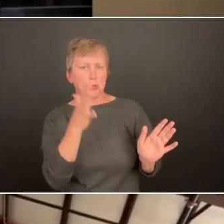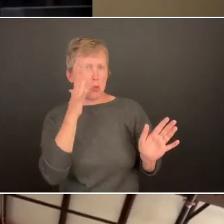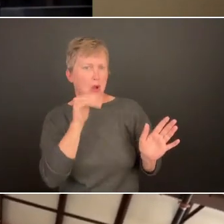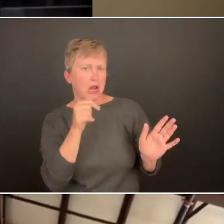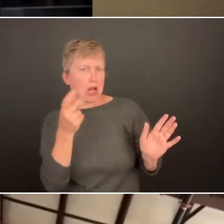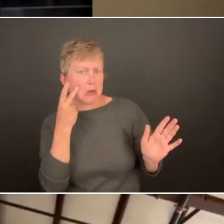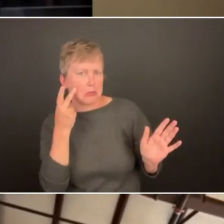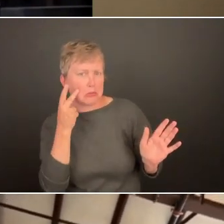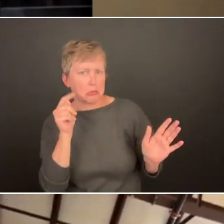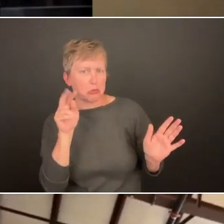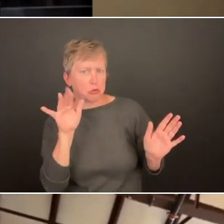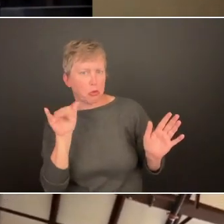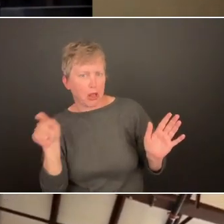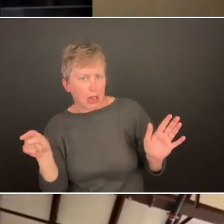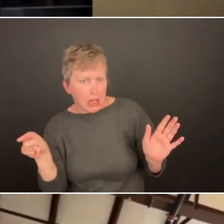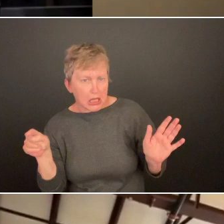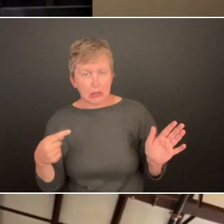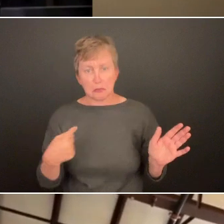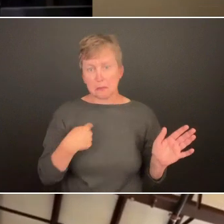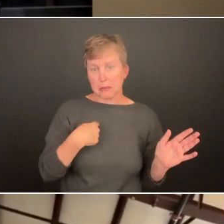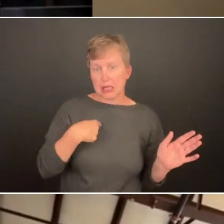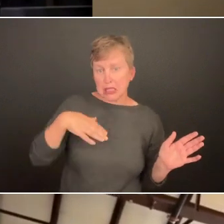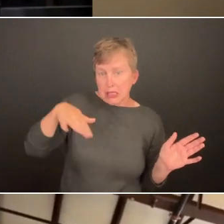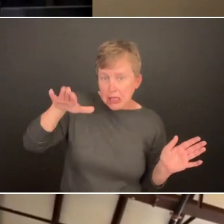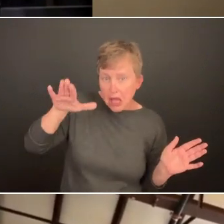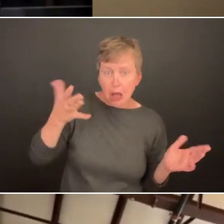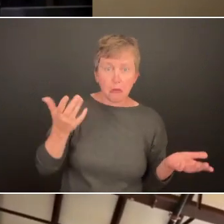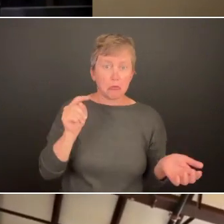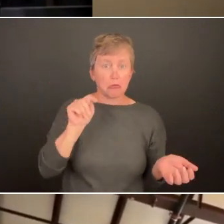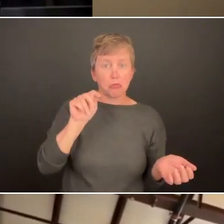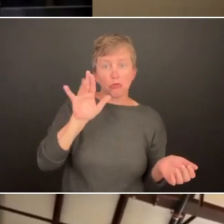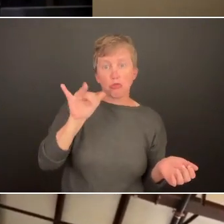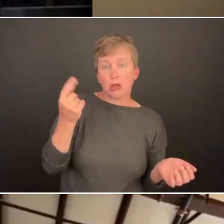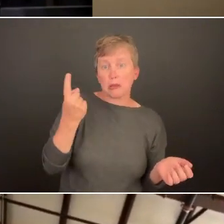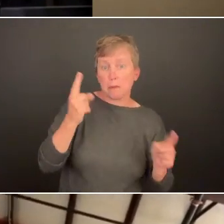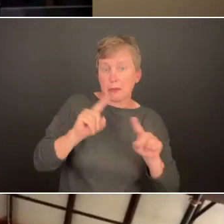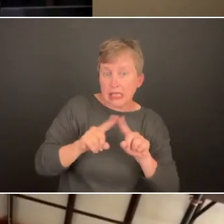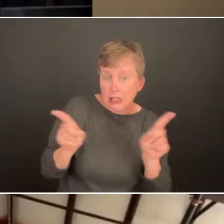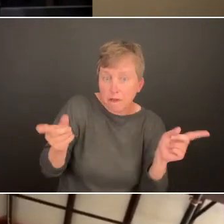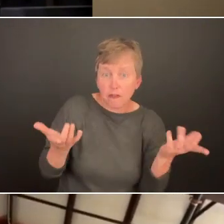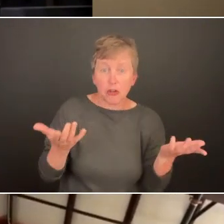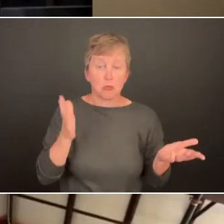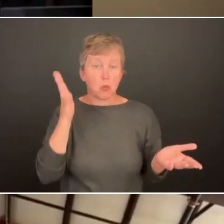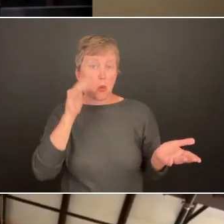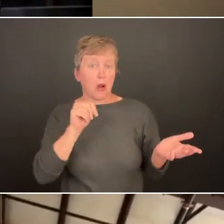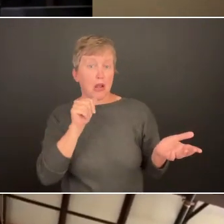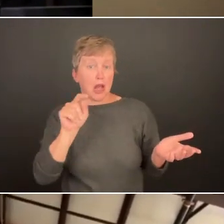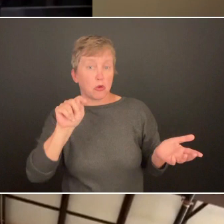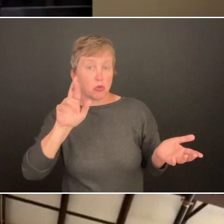better for both of us if we do it this way. And then once the relationship evolves a little bit,